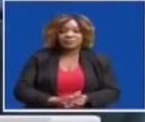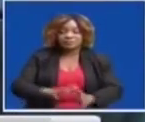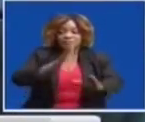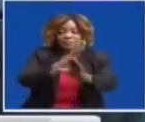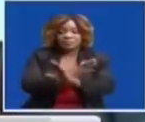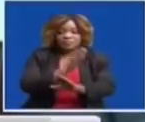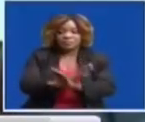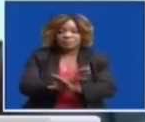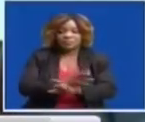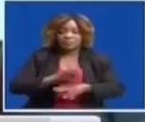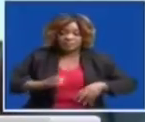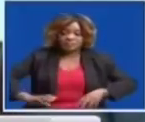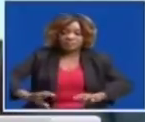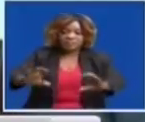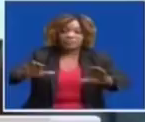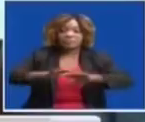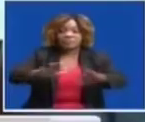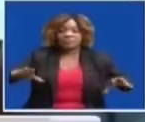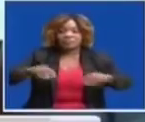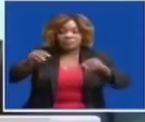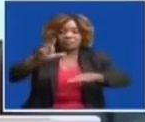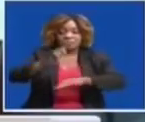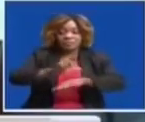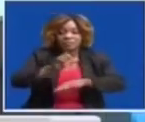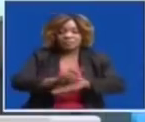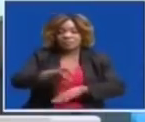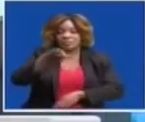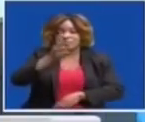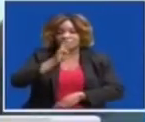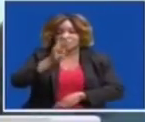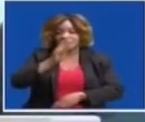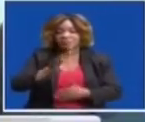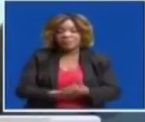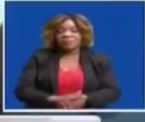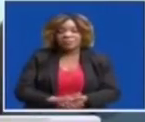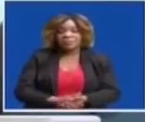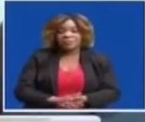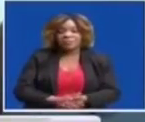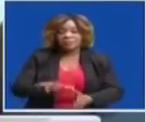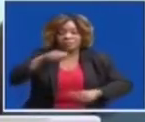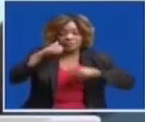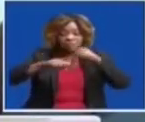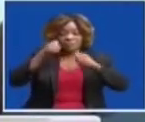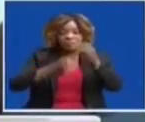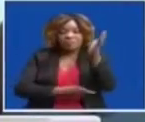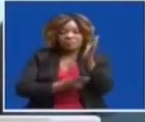immense endowment in terms of land, labor and water, indicative of a high potential for agriculture